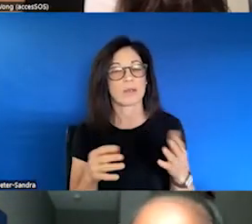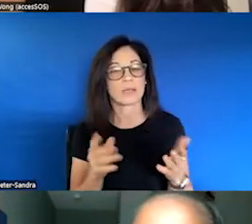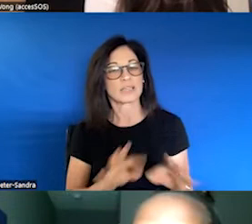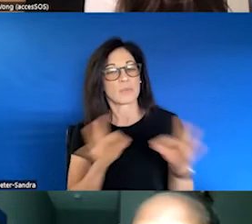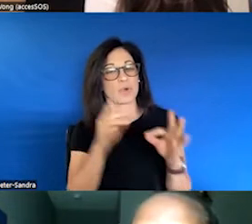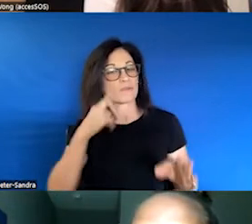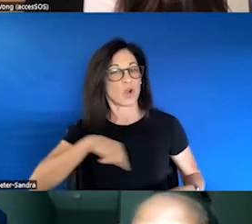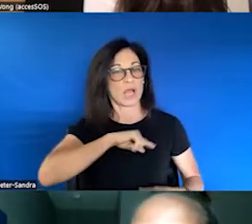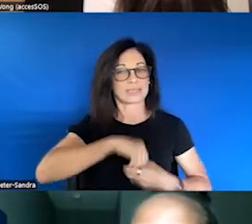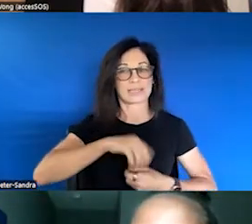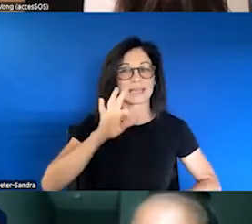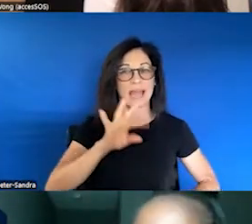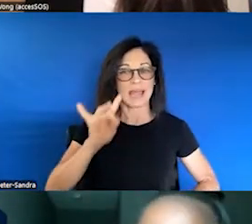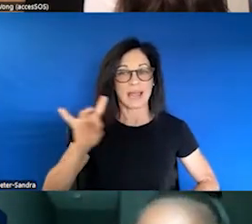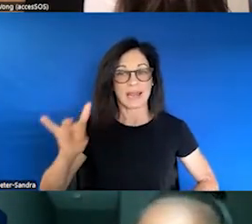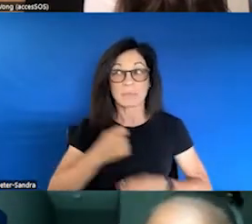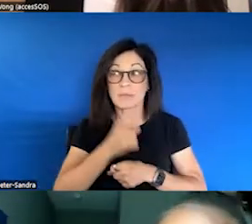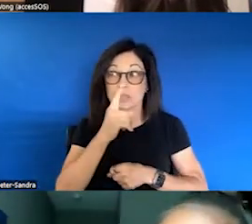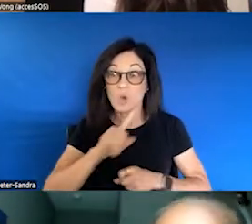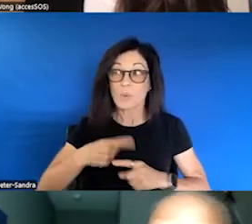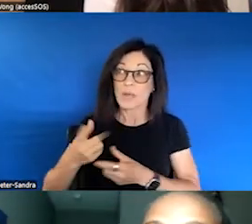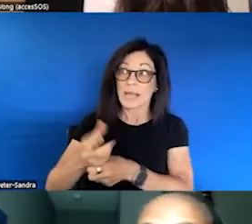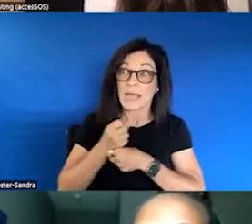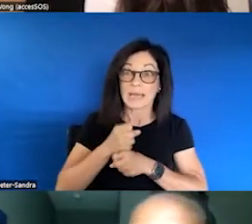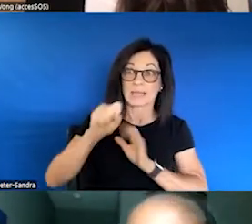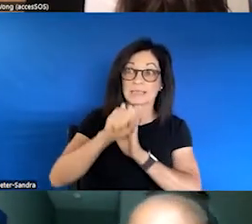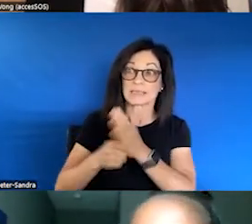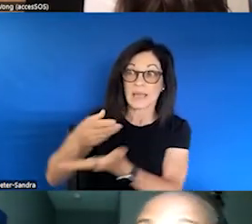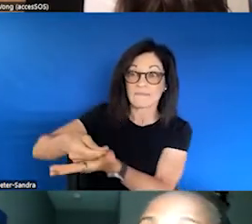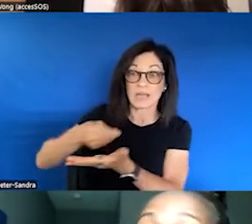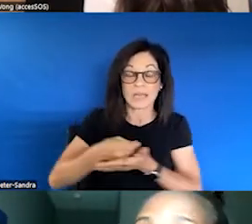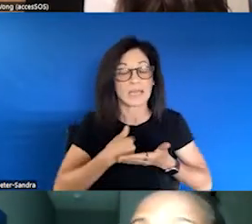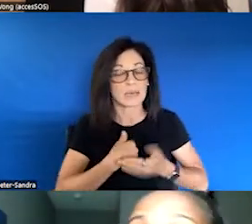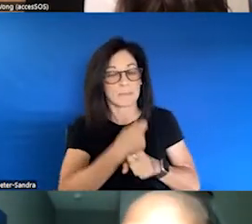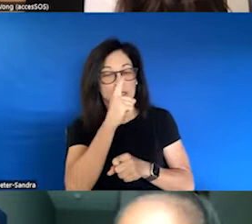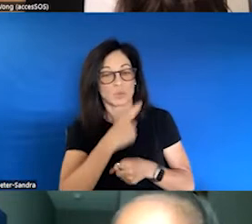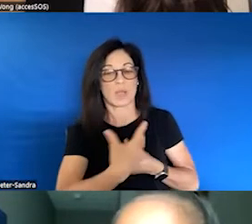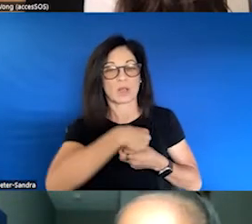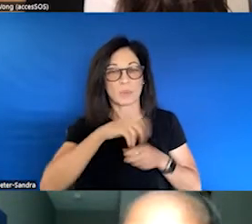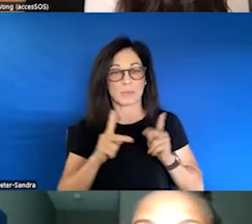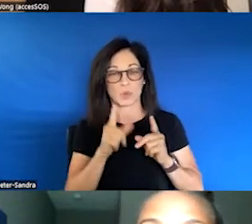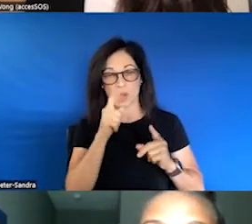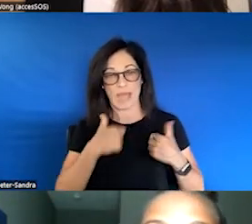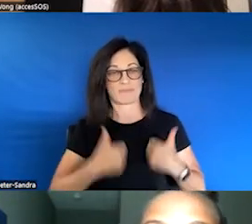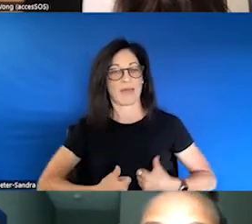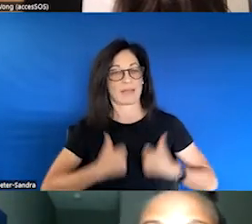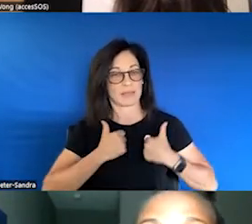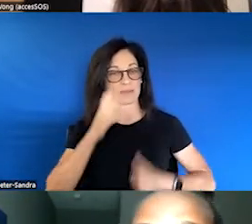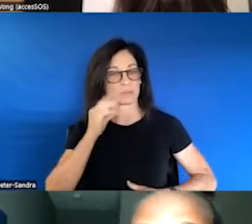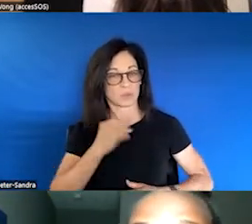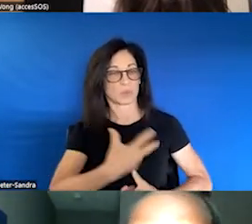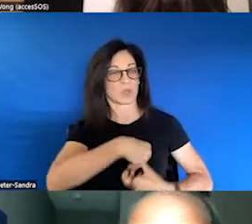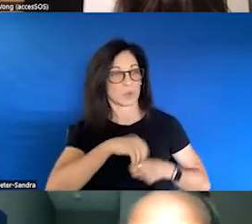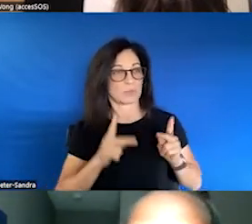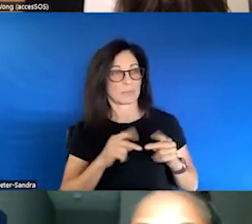in the 90-day space to make sure that as we're getting funding at the state levels, that we include people with lived experiences. We include those in